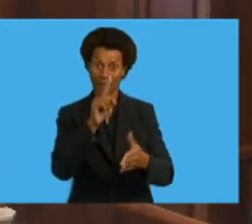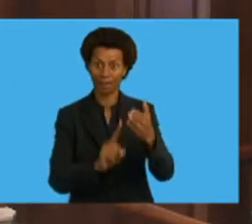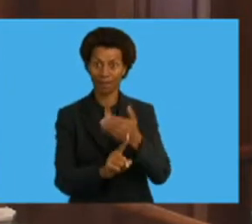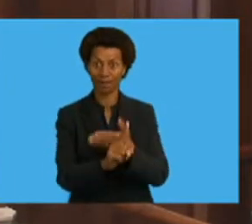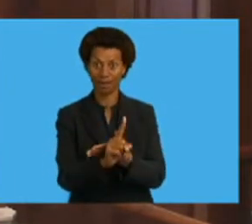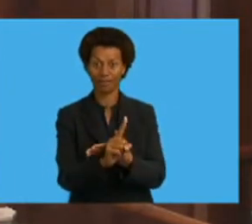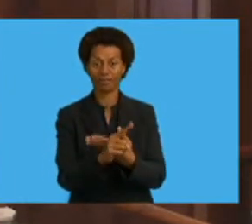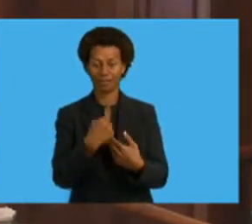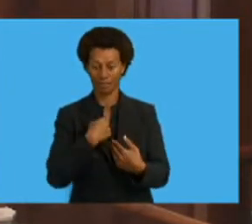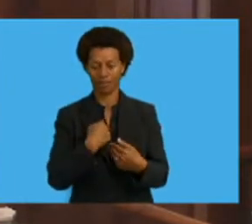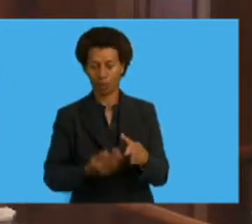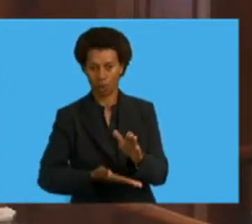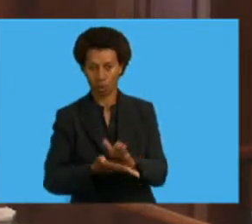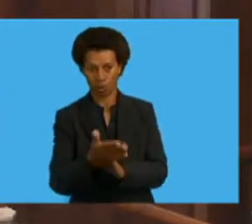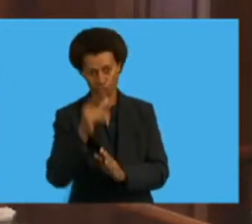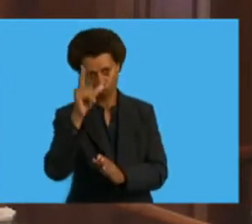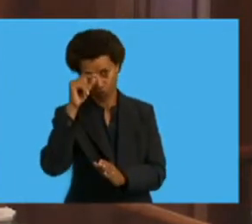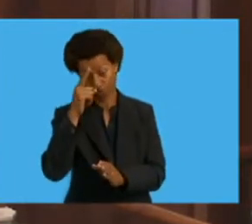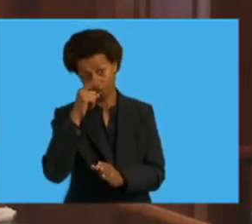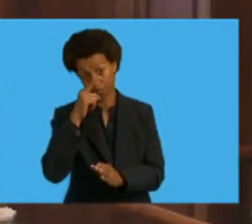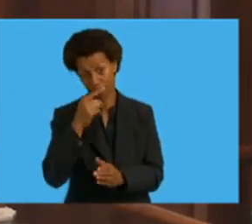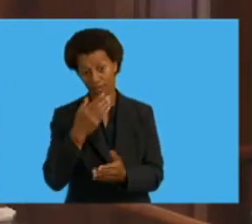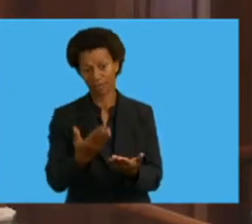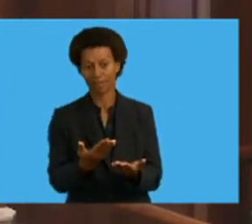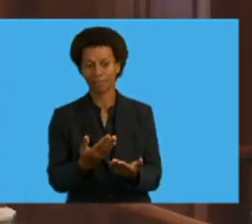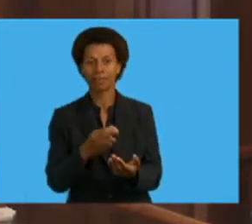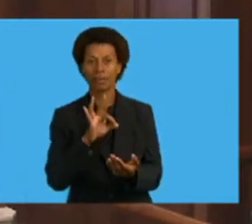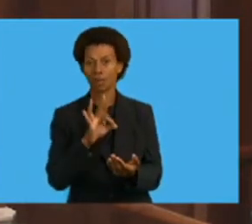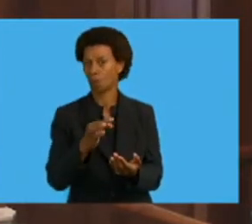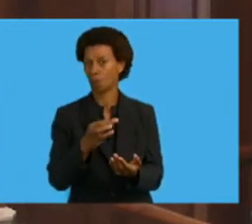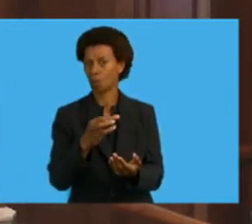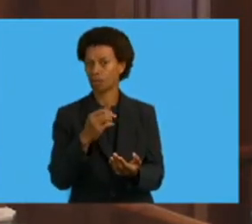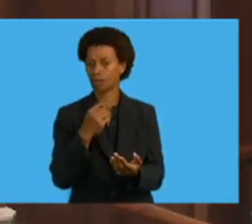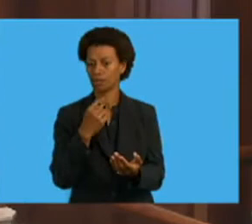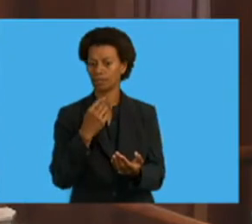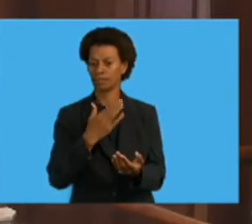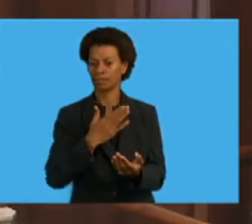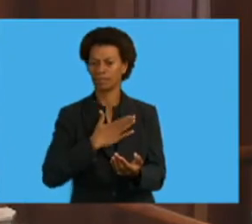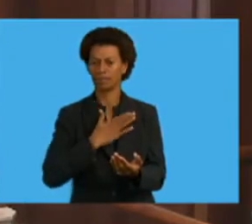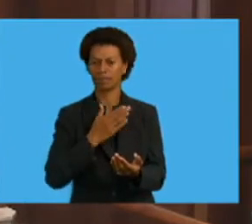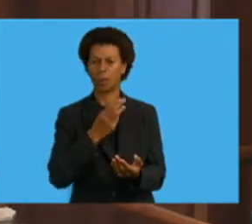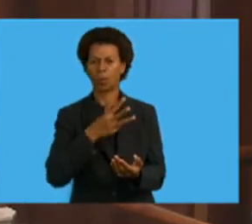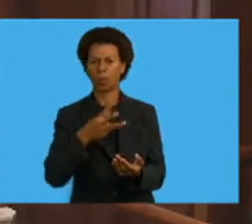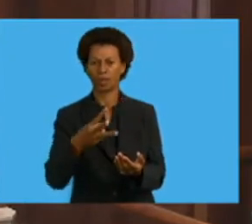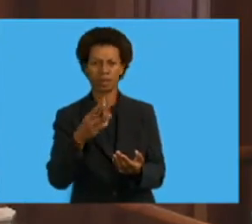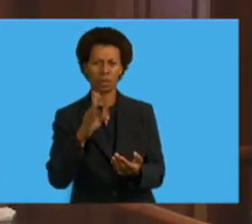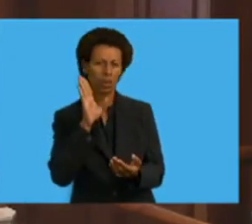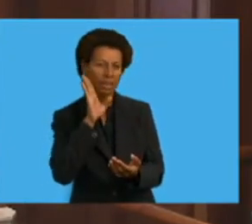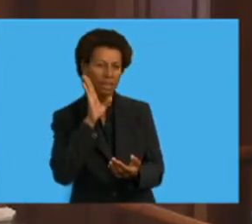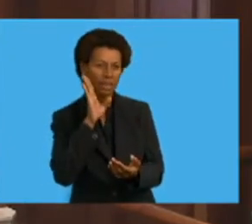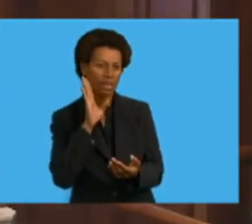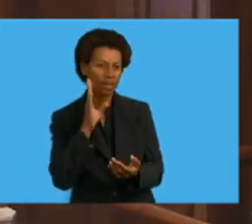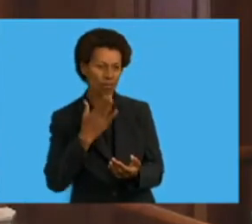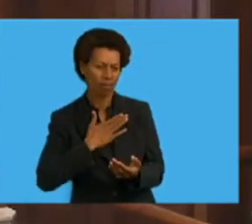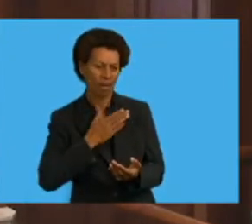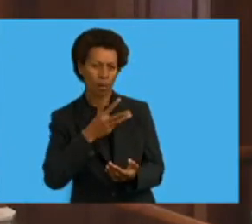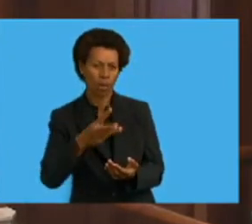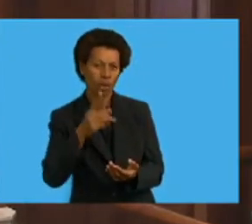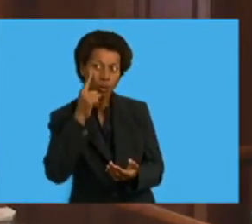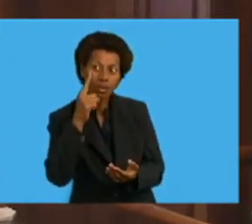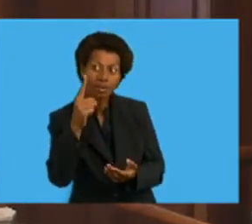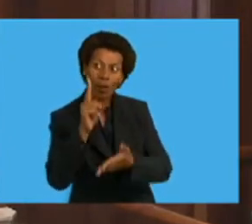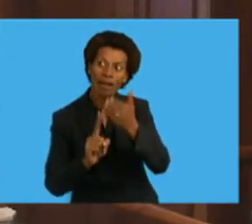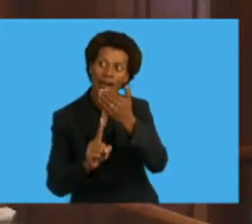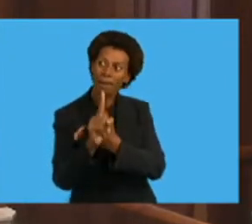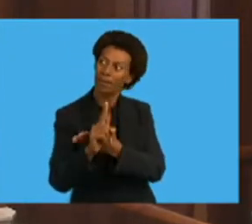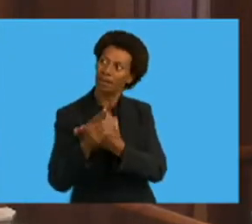to the Fijian people and saying, don't take my word for it. Look at the facts.